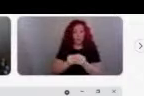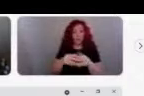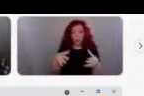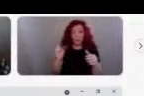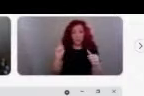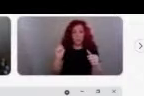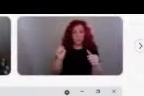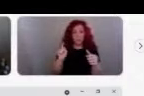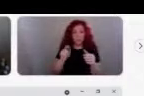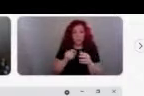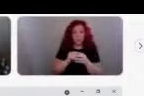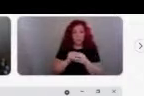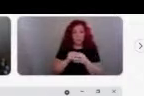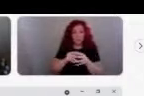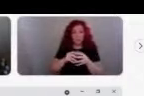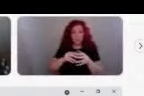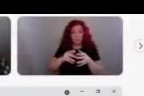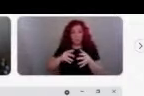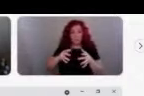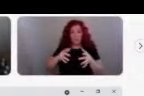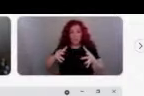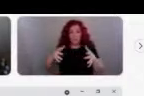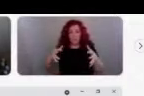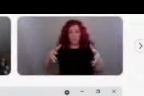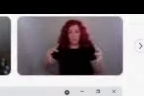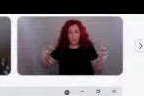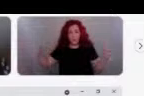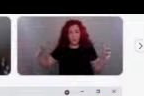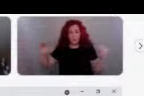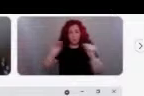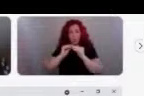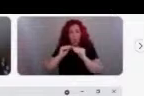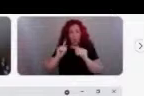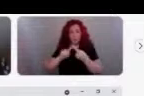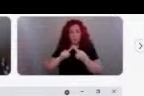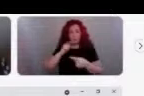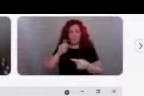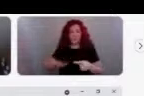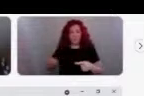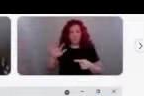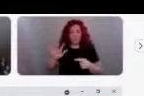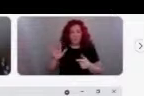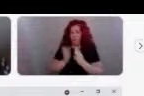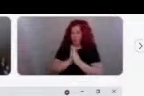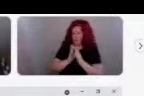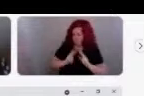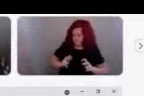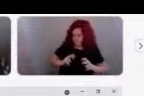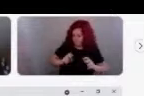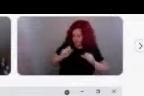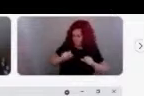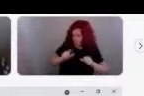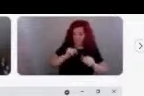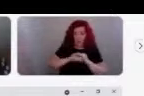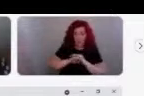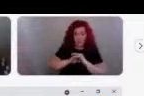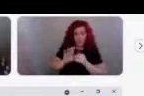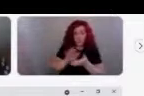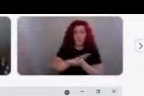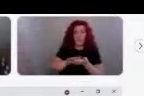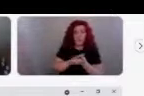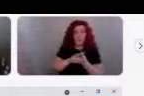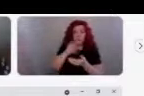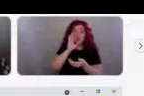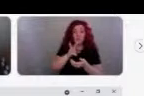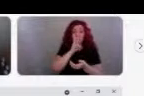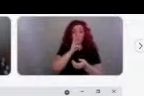build out fur farther and farther into the desert valley i asked myself if we will have access to clean drinking water instead of using it for major golf